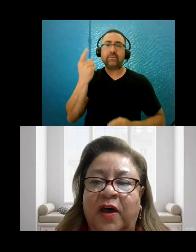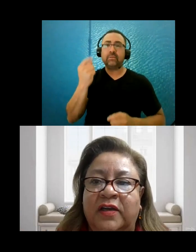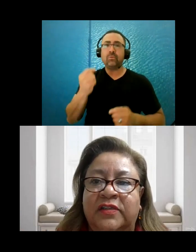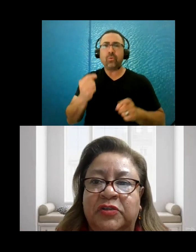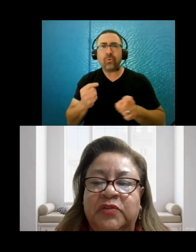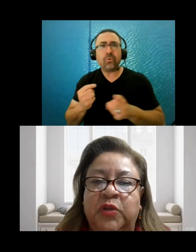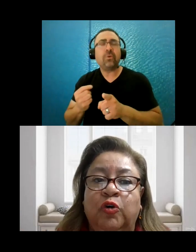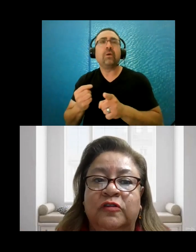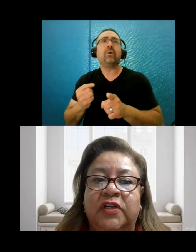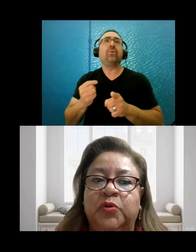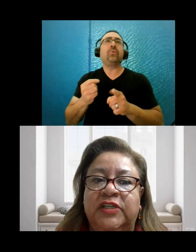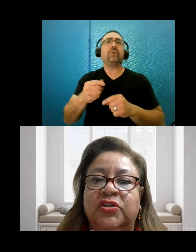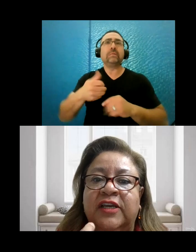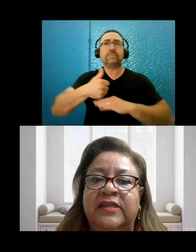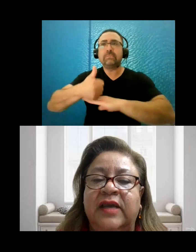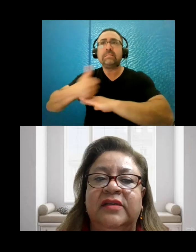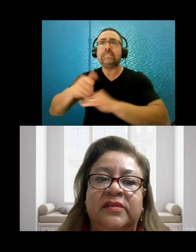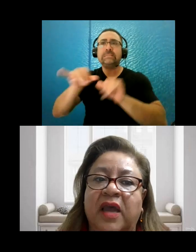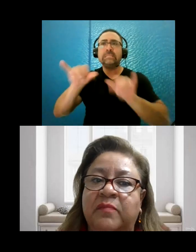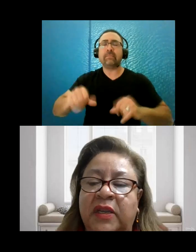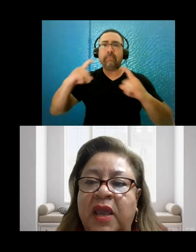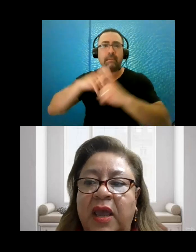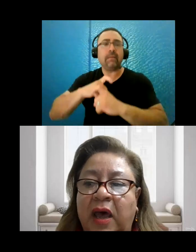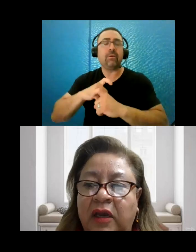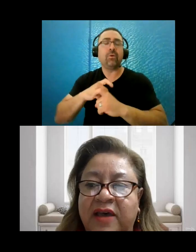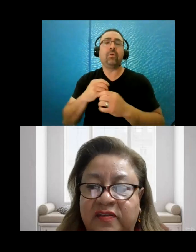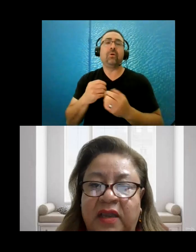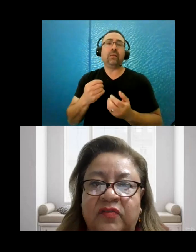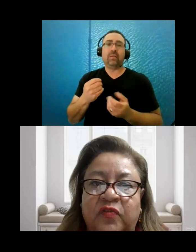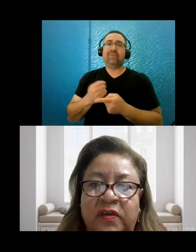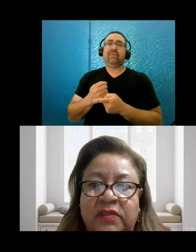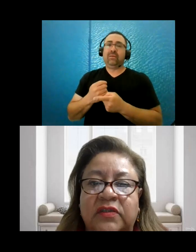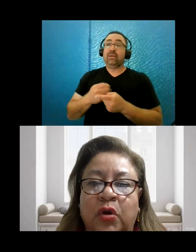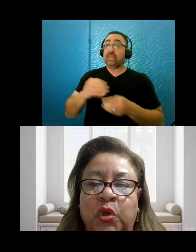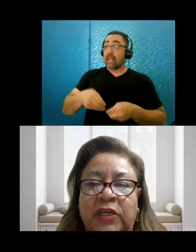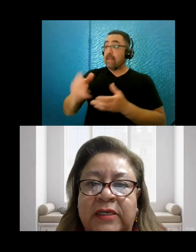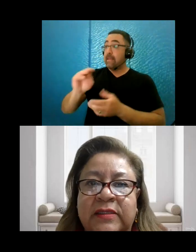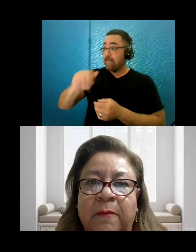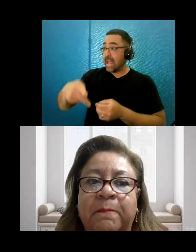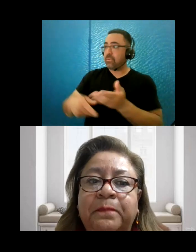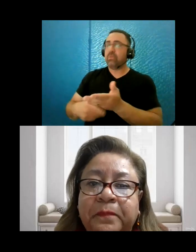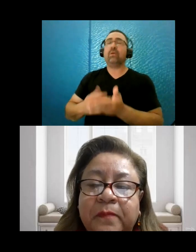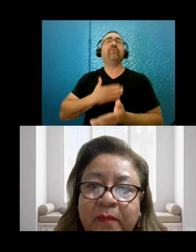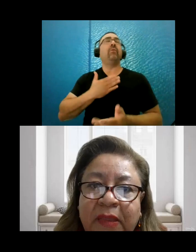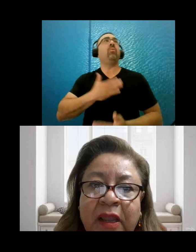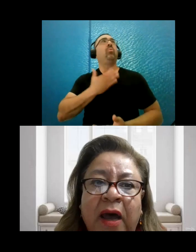of the local transportation, and these guidelines have been a godsend for these communities.